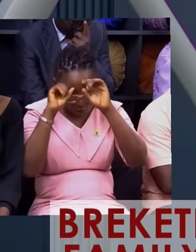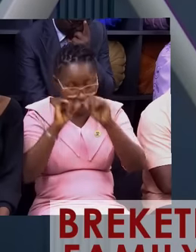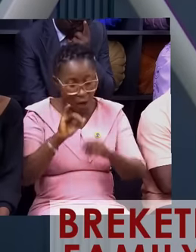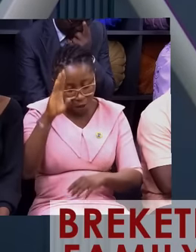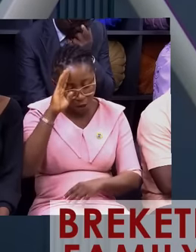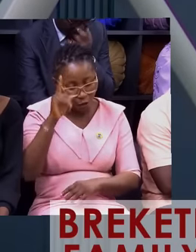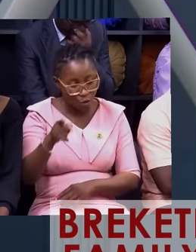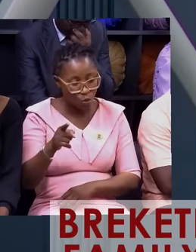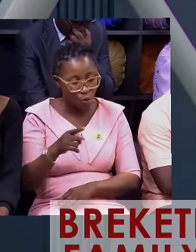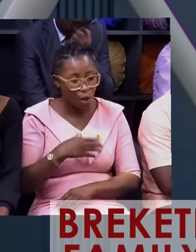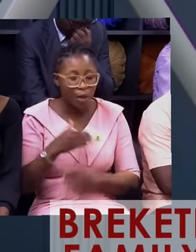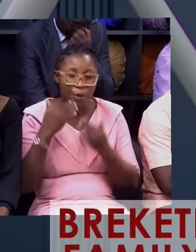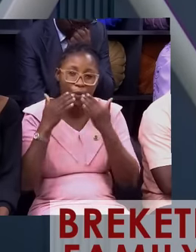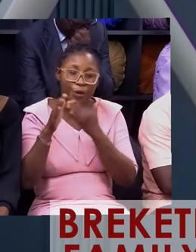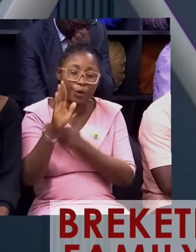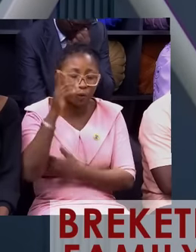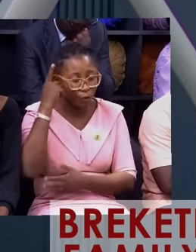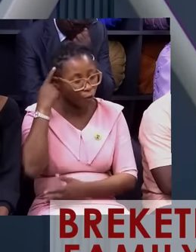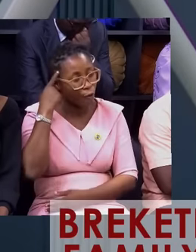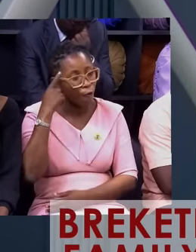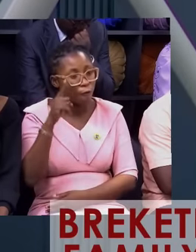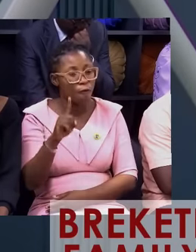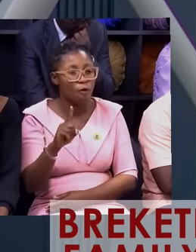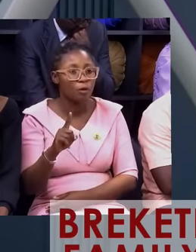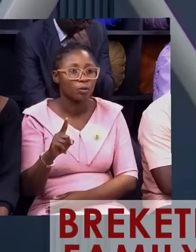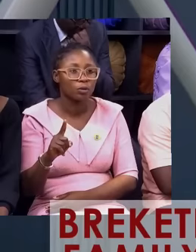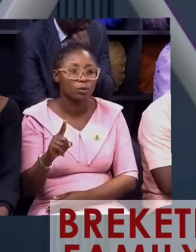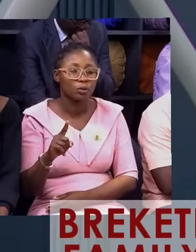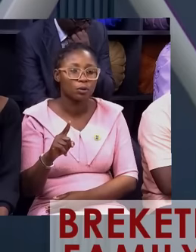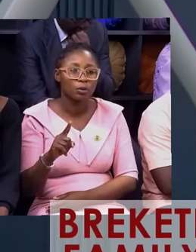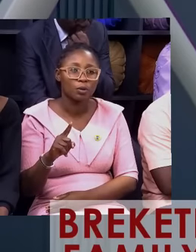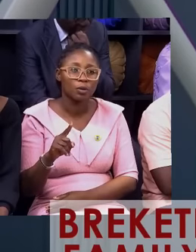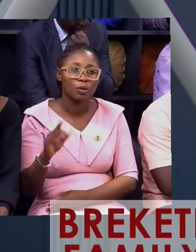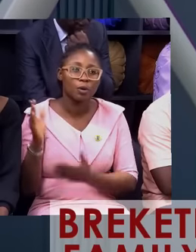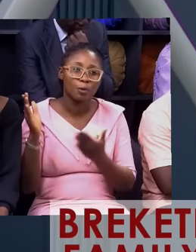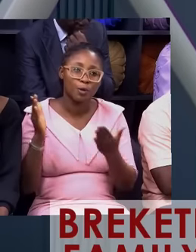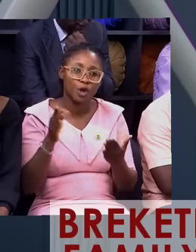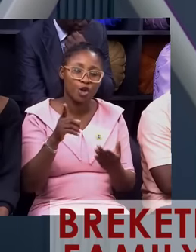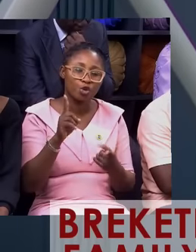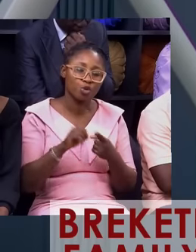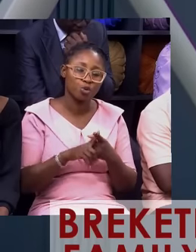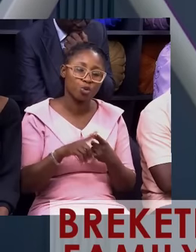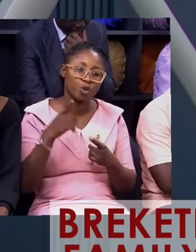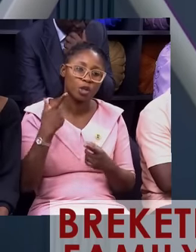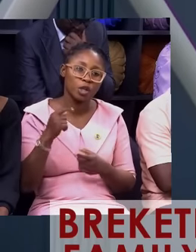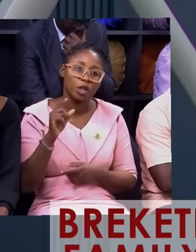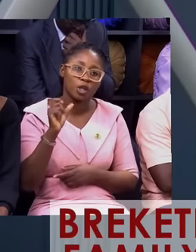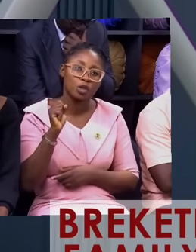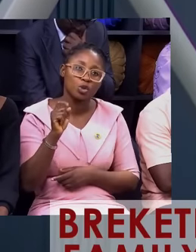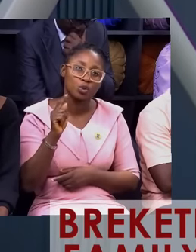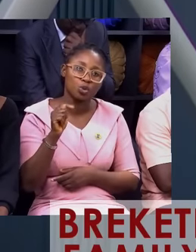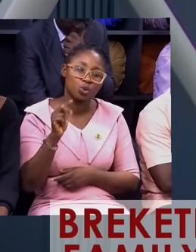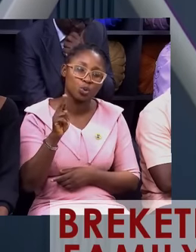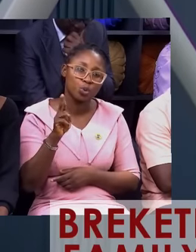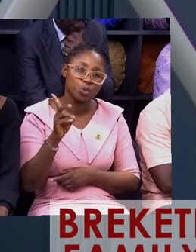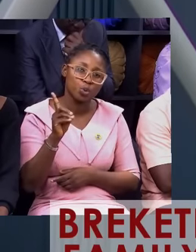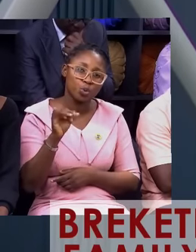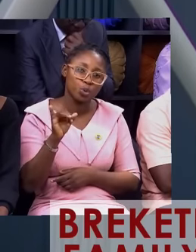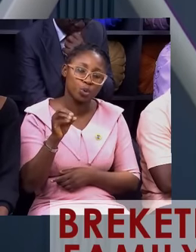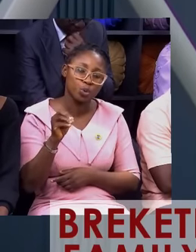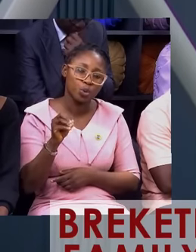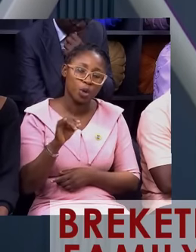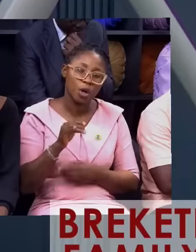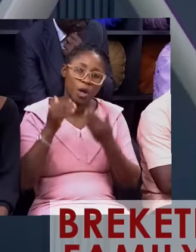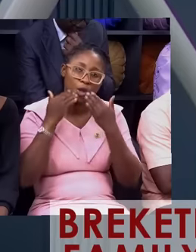greet you and I thank God for bring you back to the studio um I also